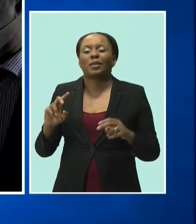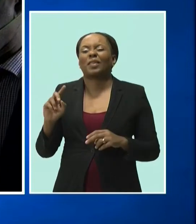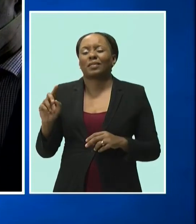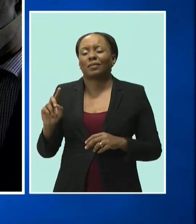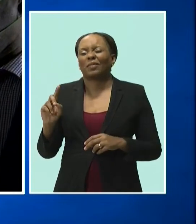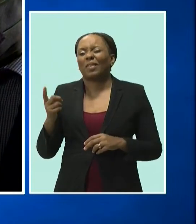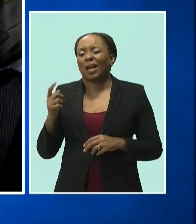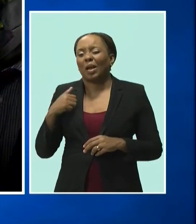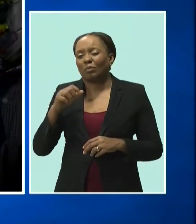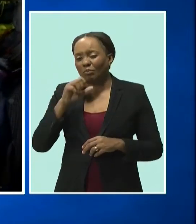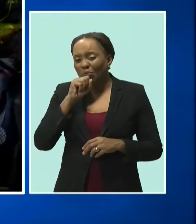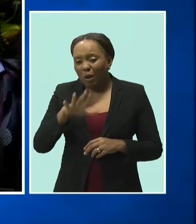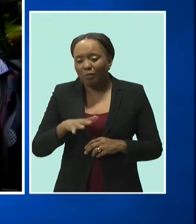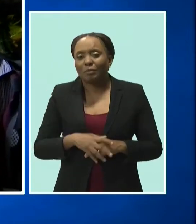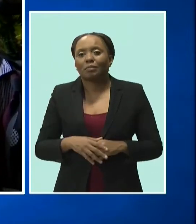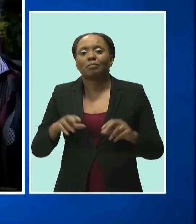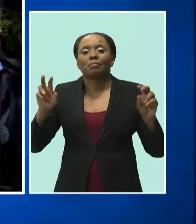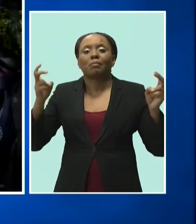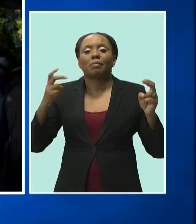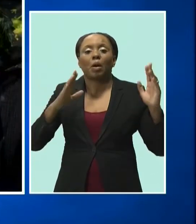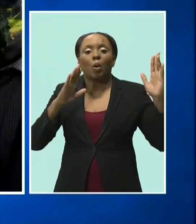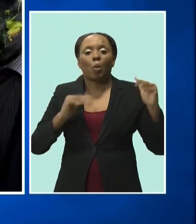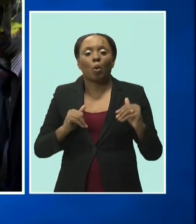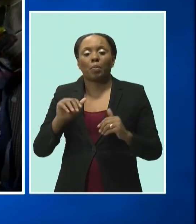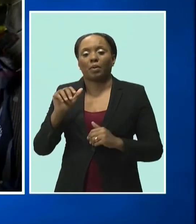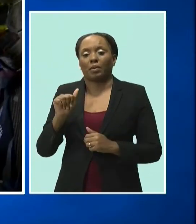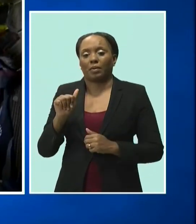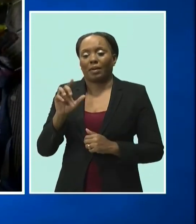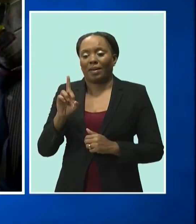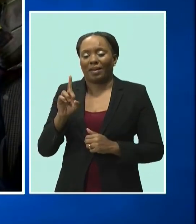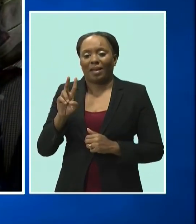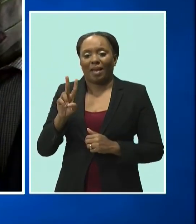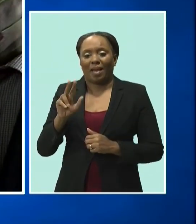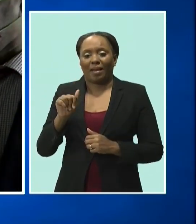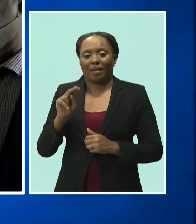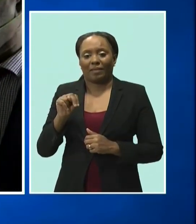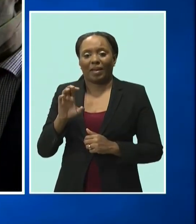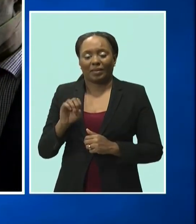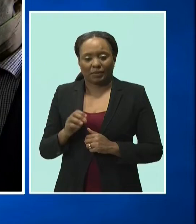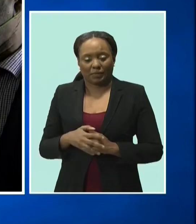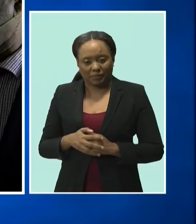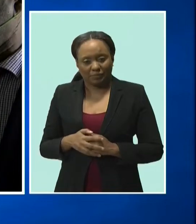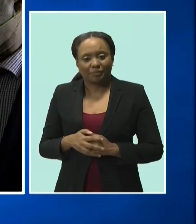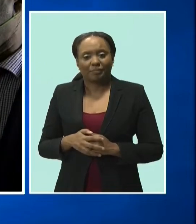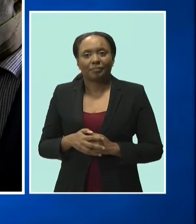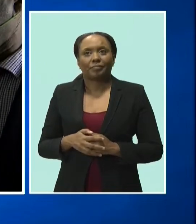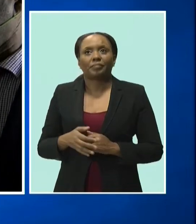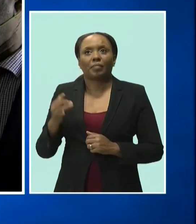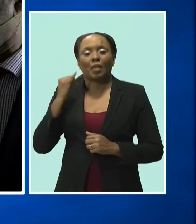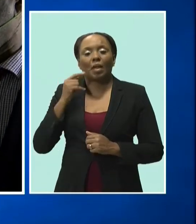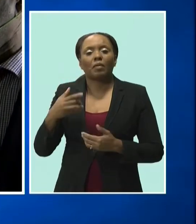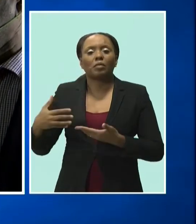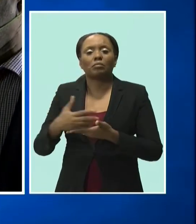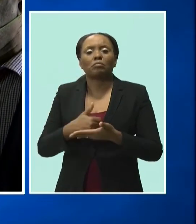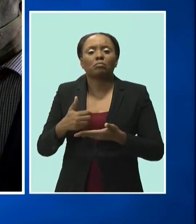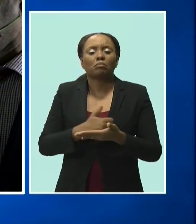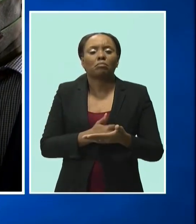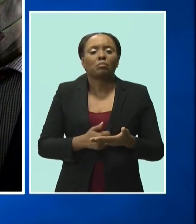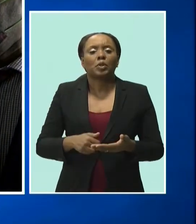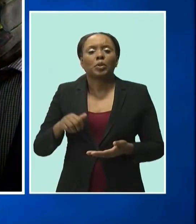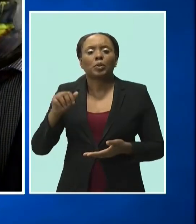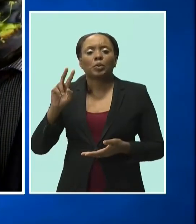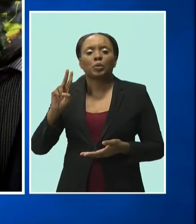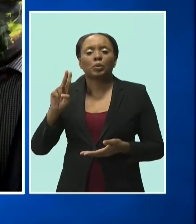first time, called Hope Advance. So Hope Advance will be those people making 2,000 Barbados dollars